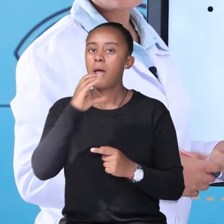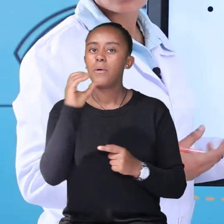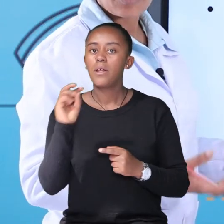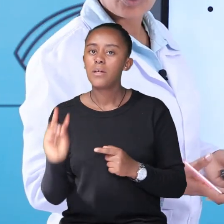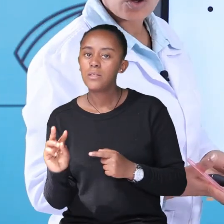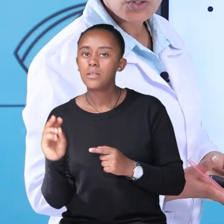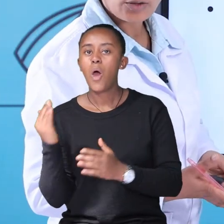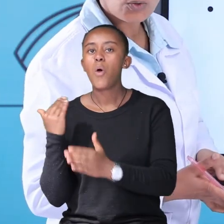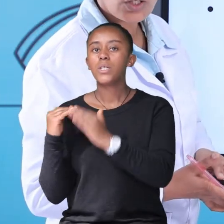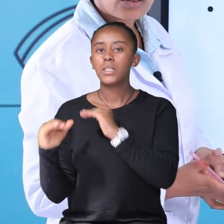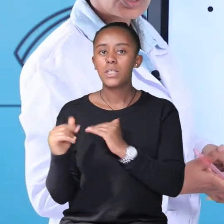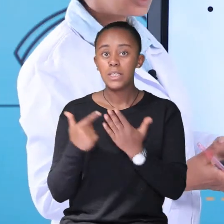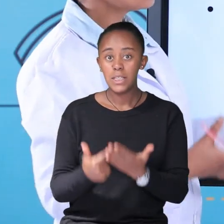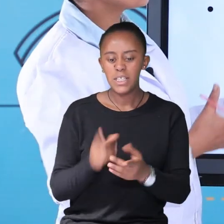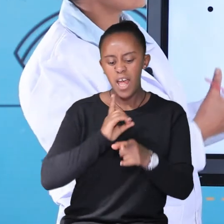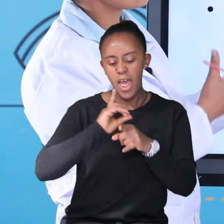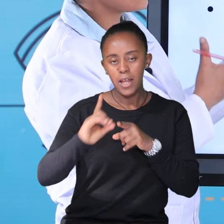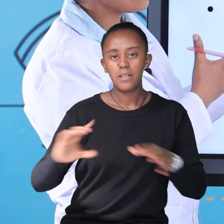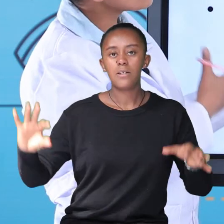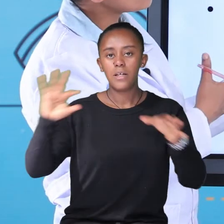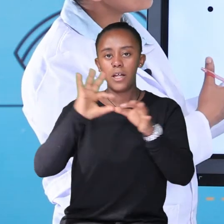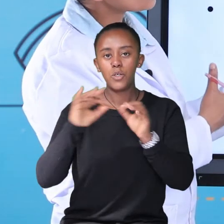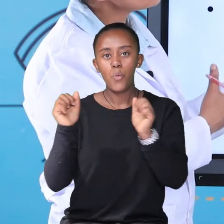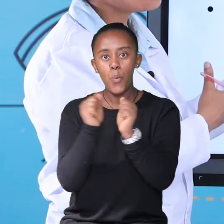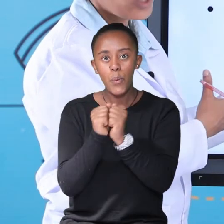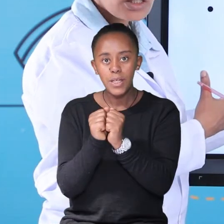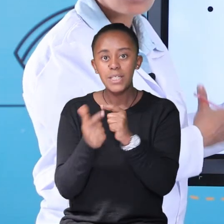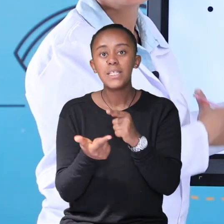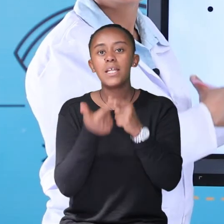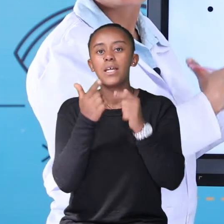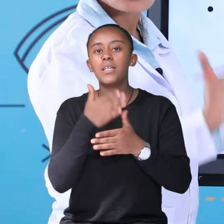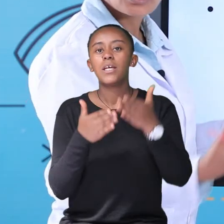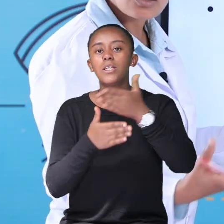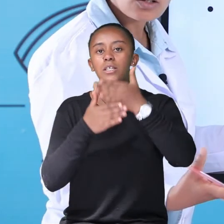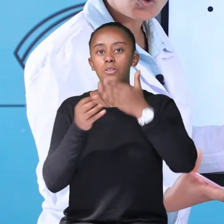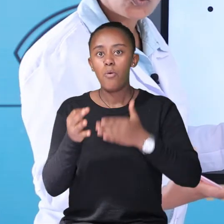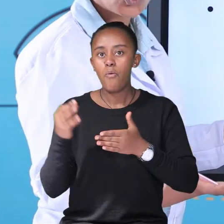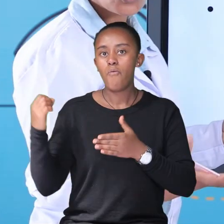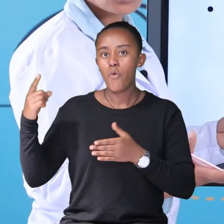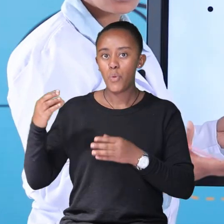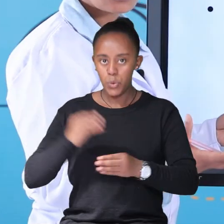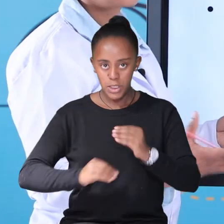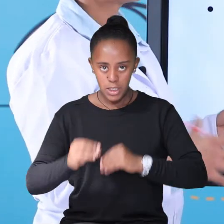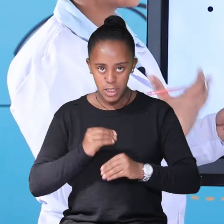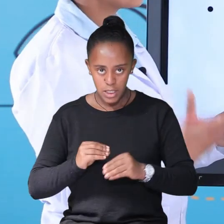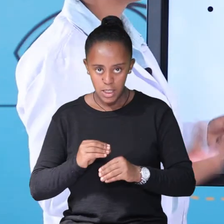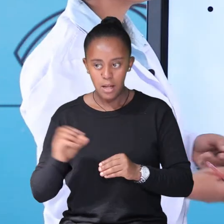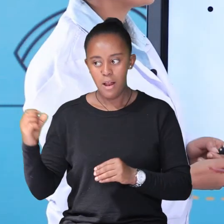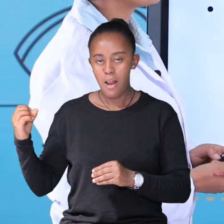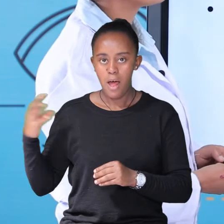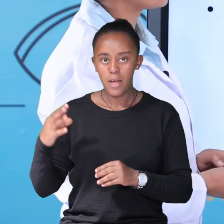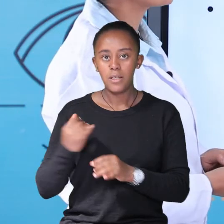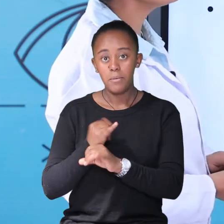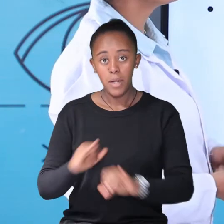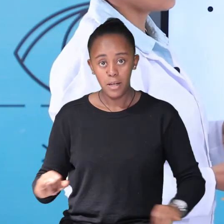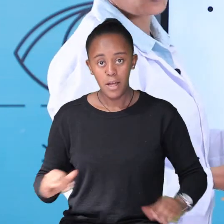one is carbon dioxide concentration, which has direct relation with the second stage of photosynthesis, the